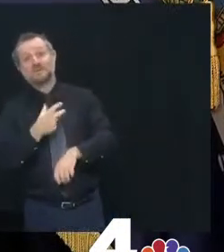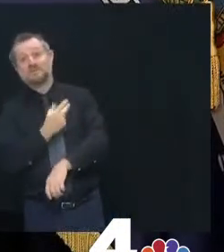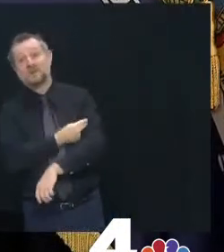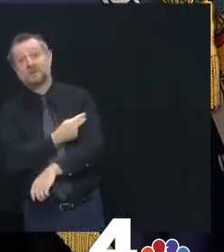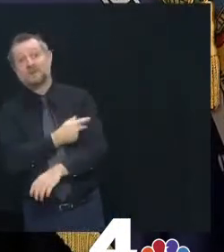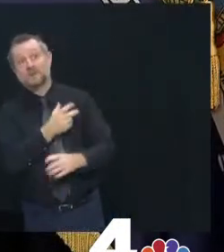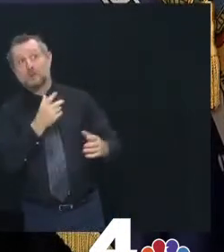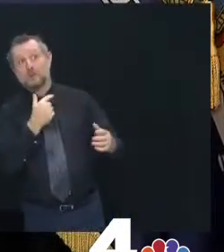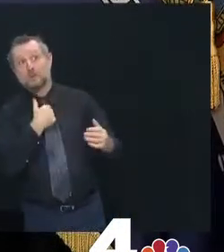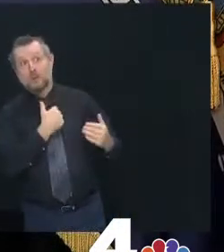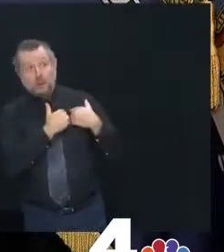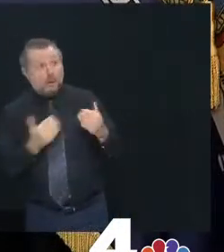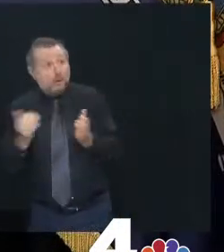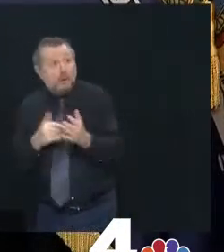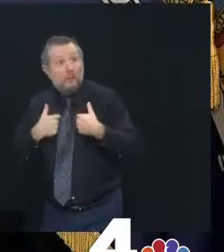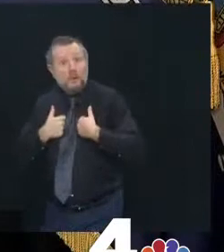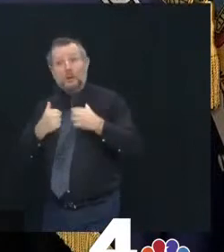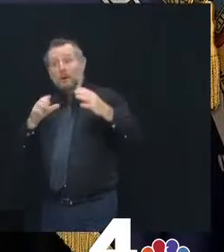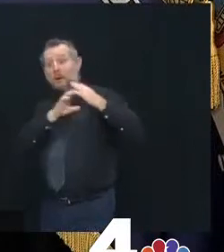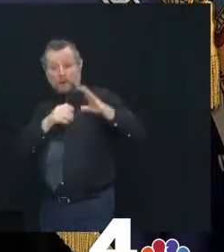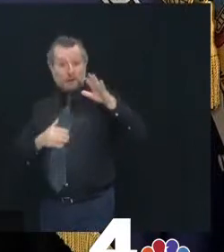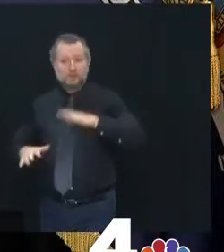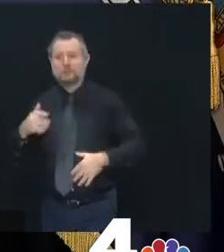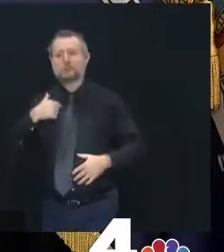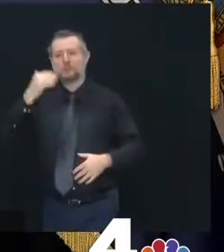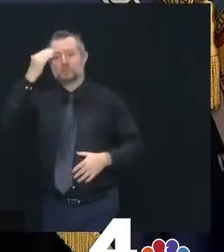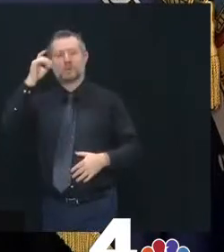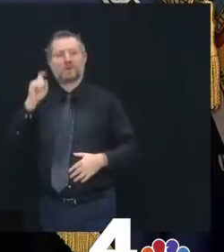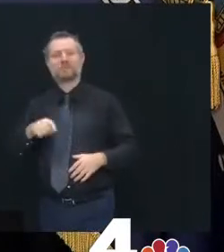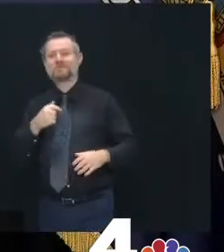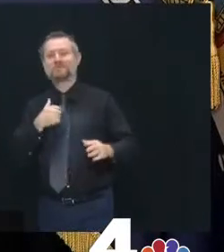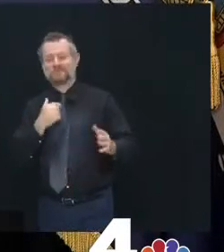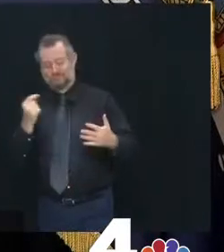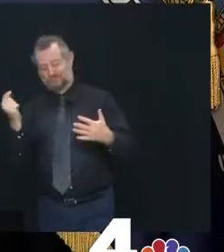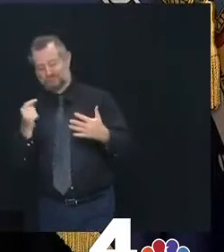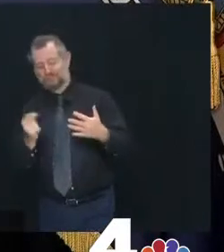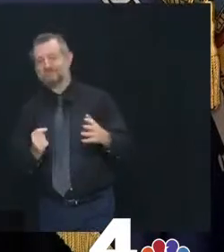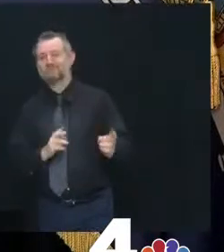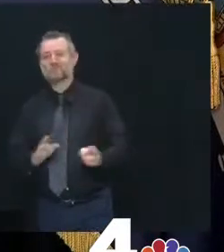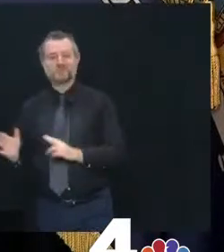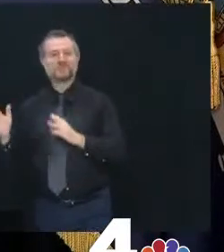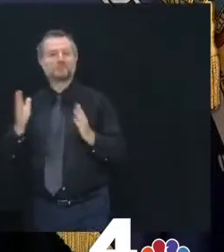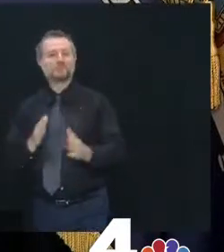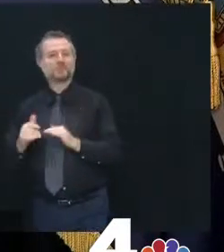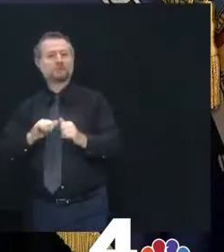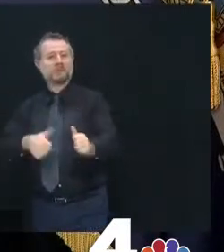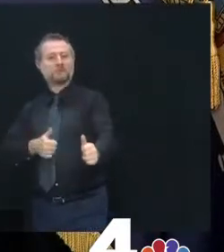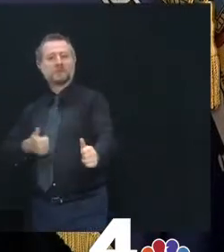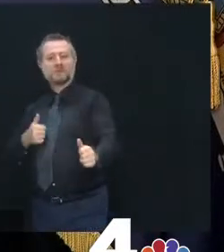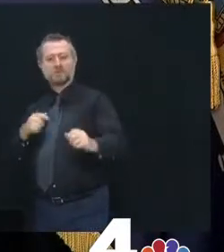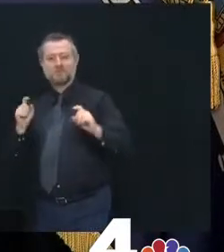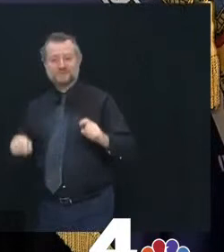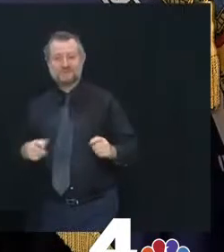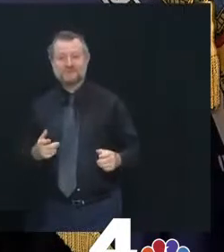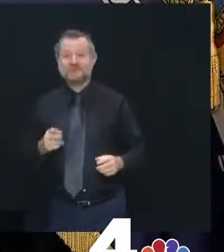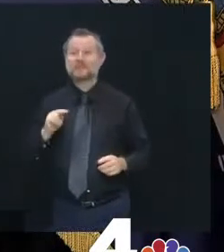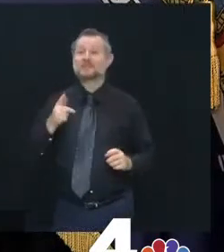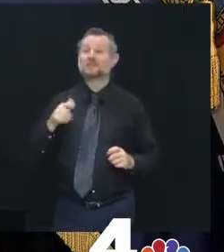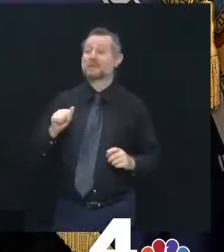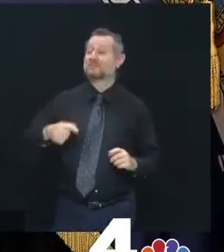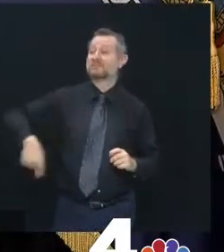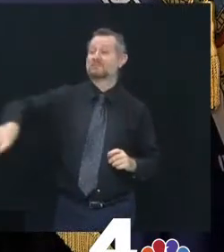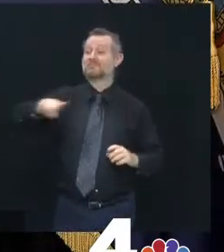responsibility, we need to know, have these questions answered. And again, the National Governors Association is not a